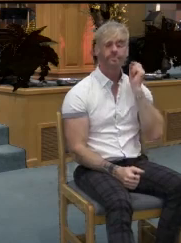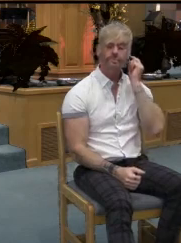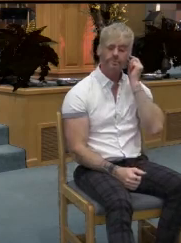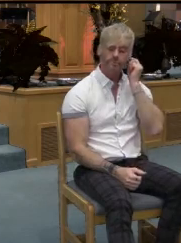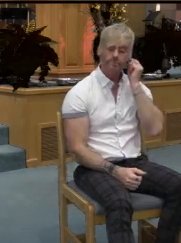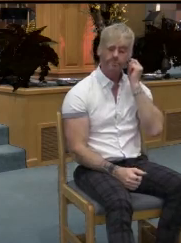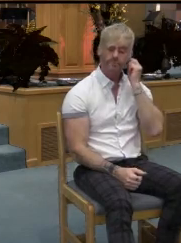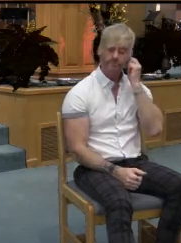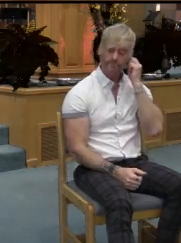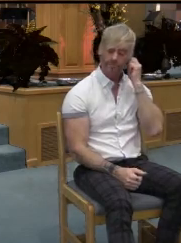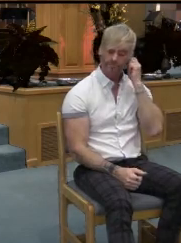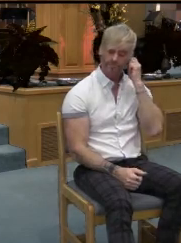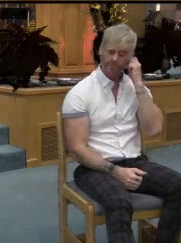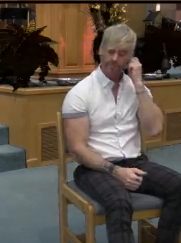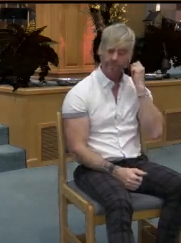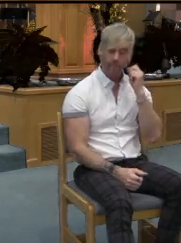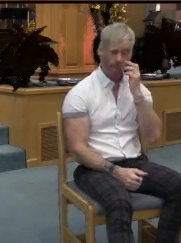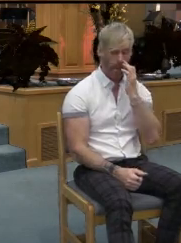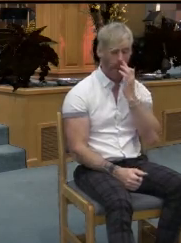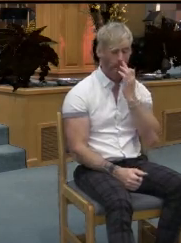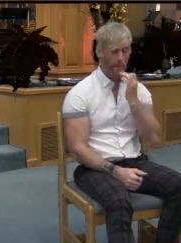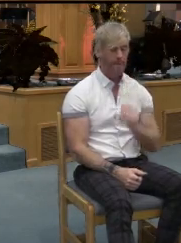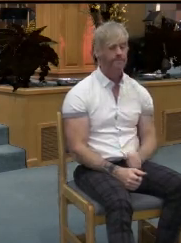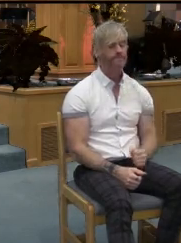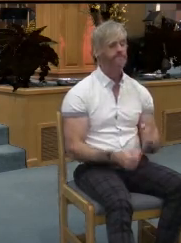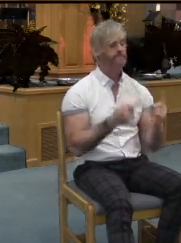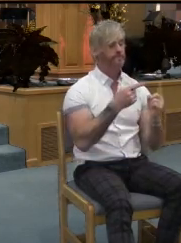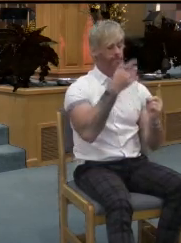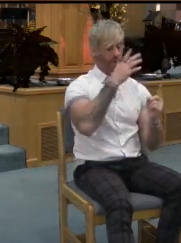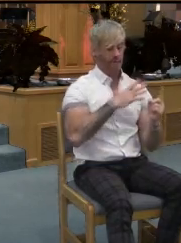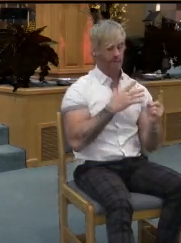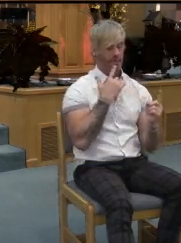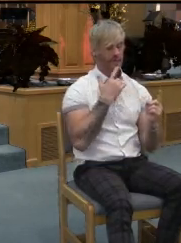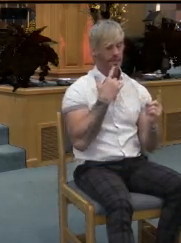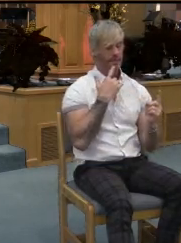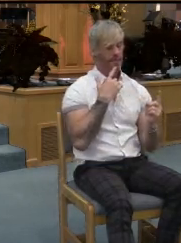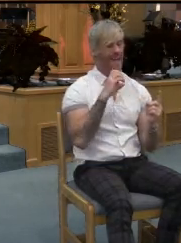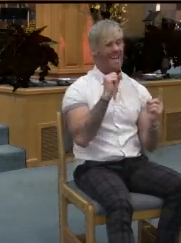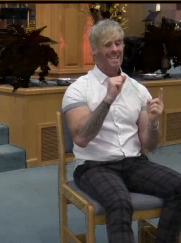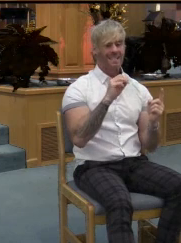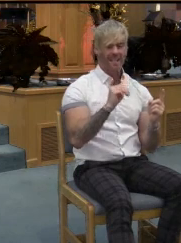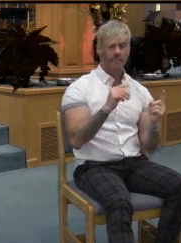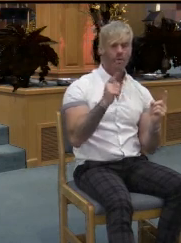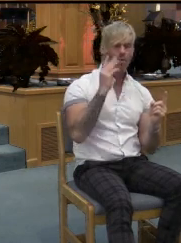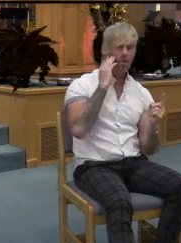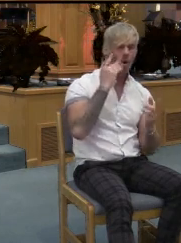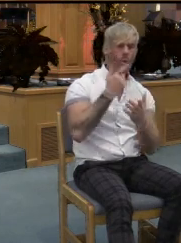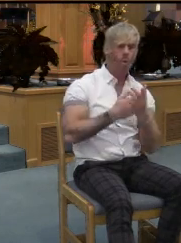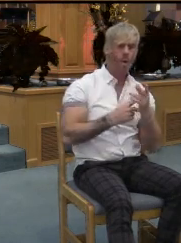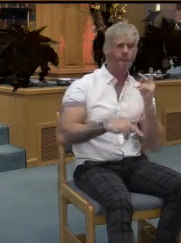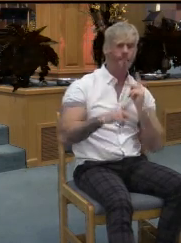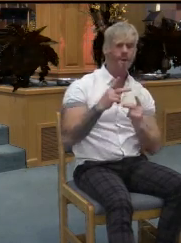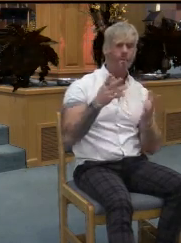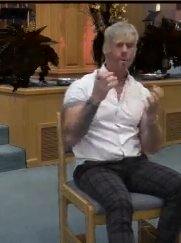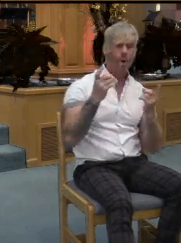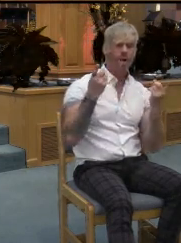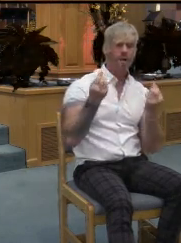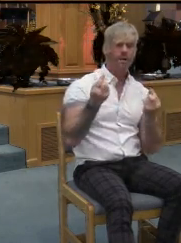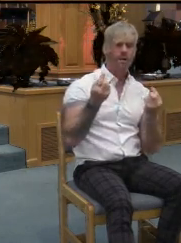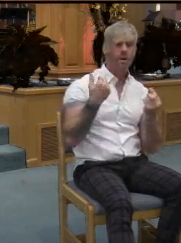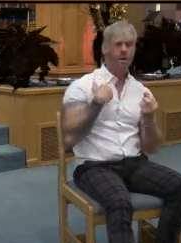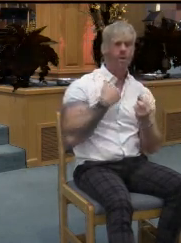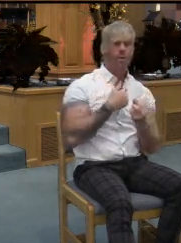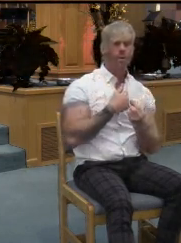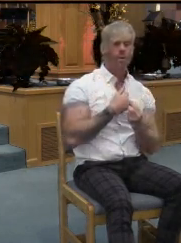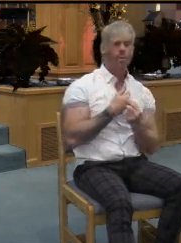And Macon had a saying. He said, Sam, you know what most people want to do? the safe here is to remind us that we need to have a secure